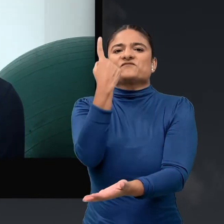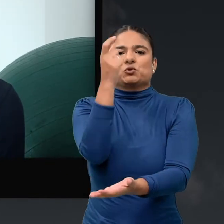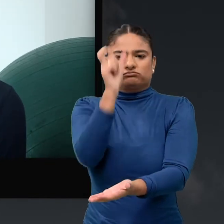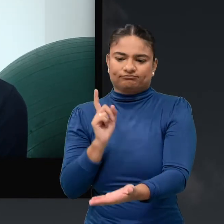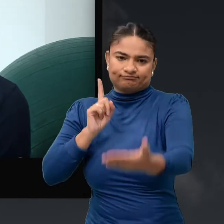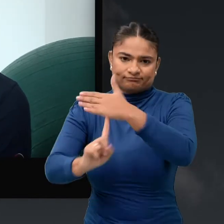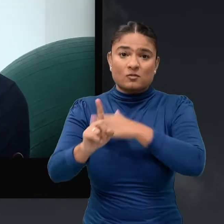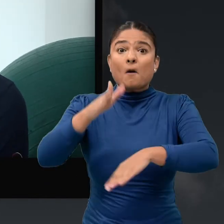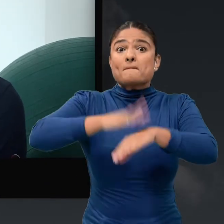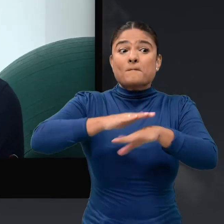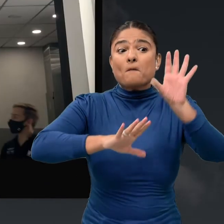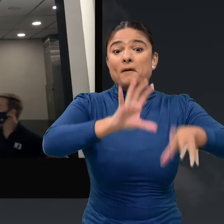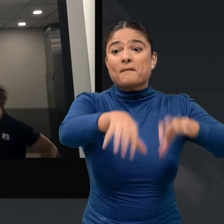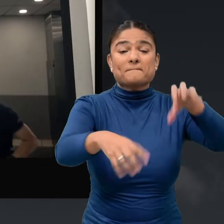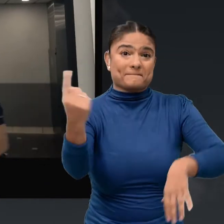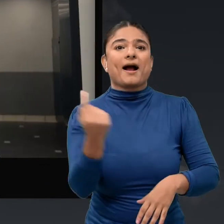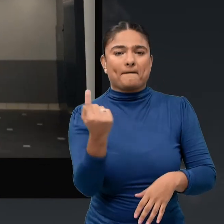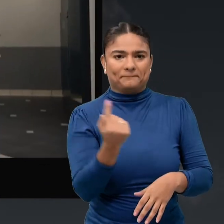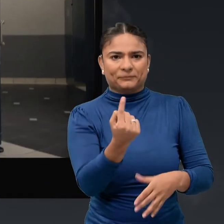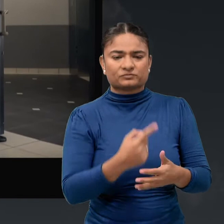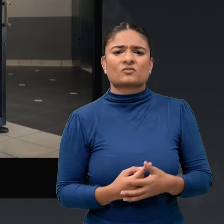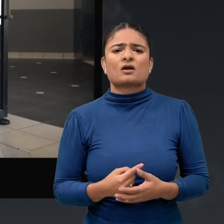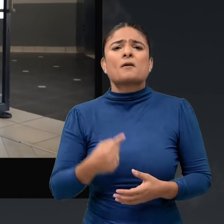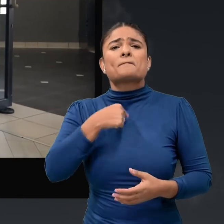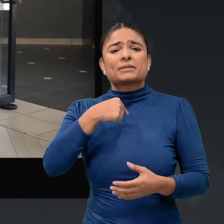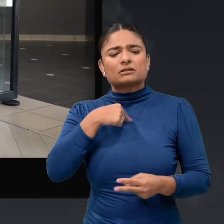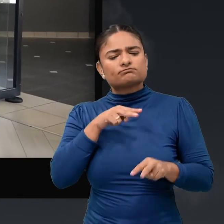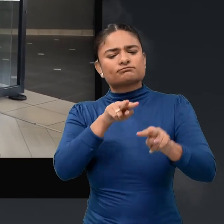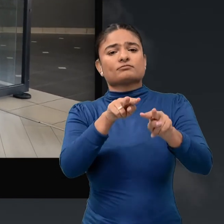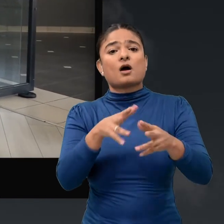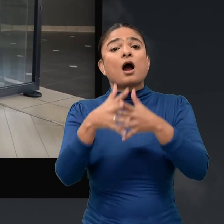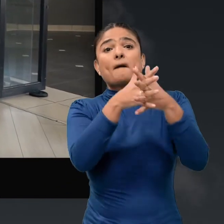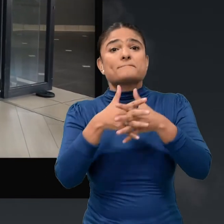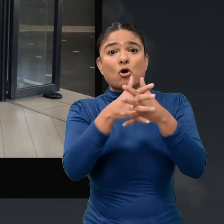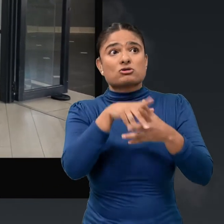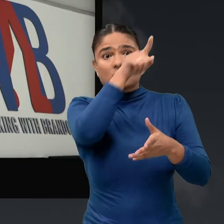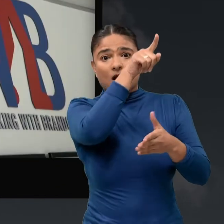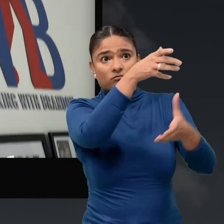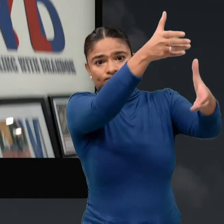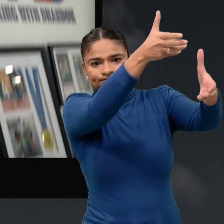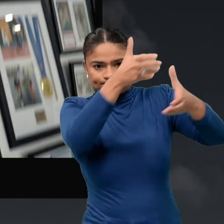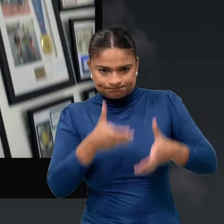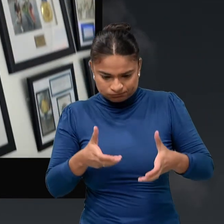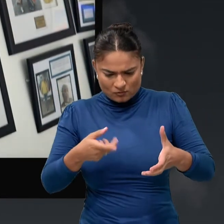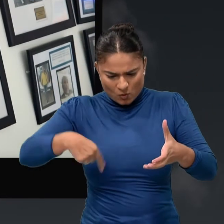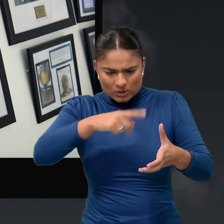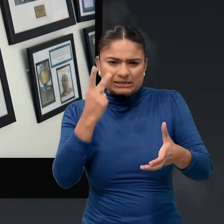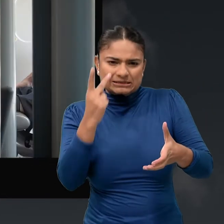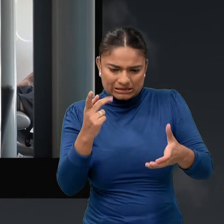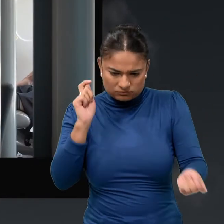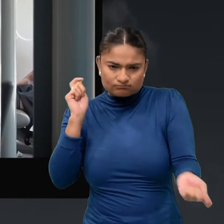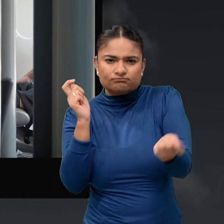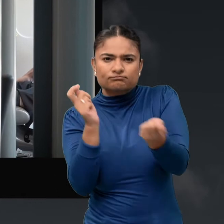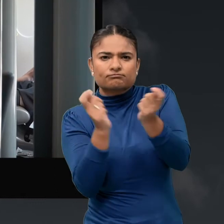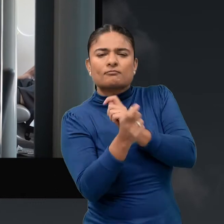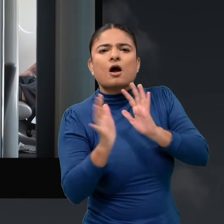first facilities, hopefully of many more to come. Our approach is based on the American model, but it's a holistic